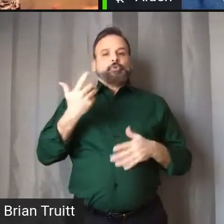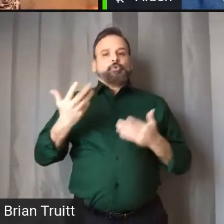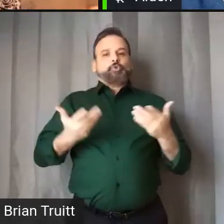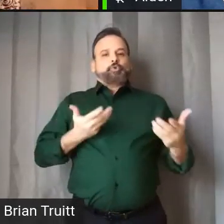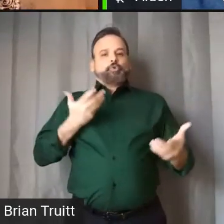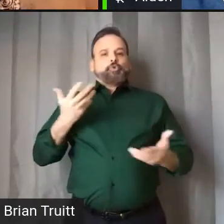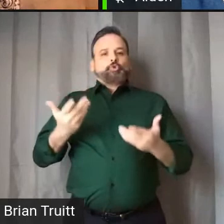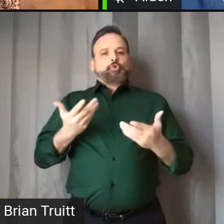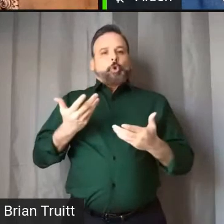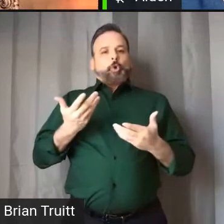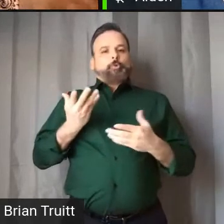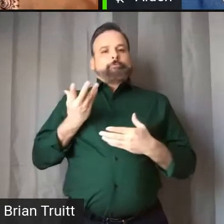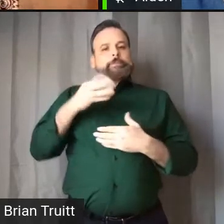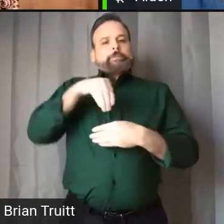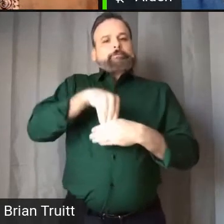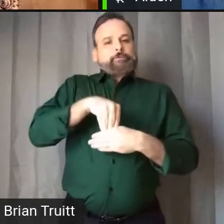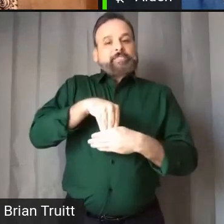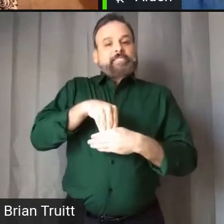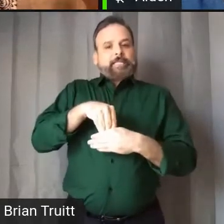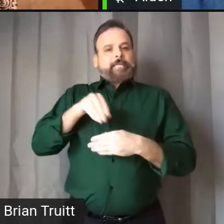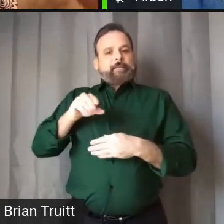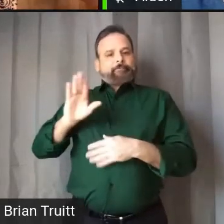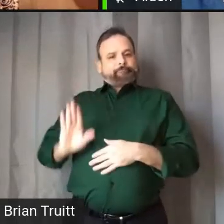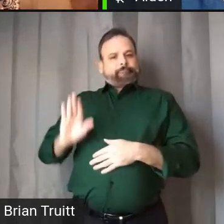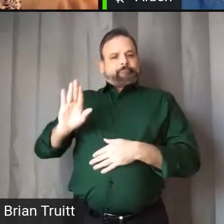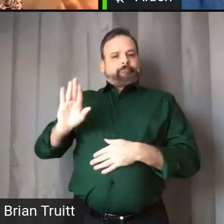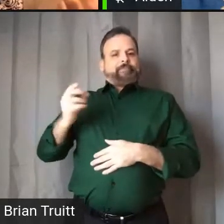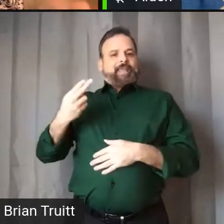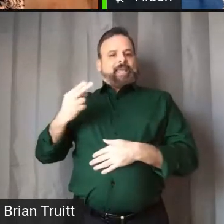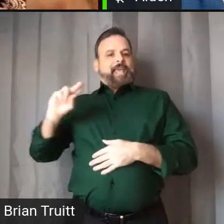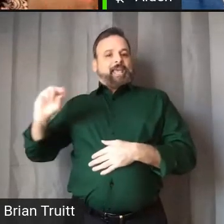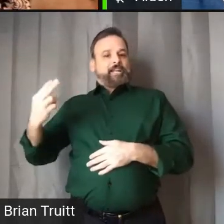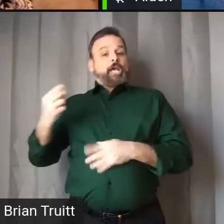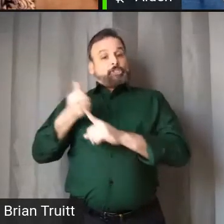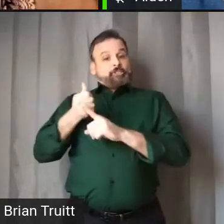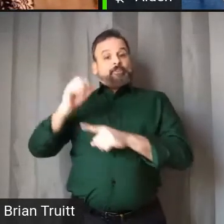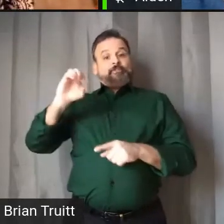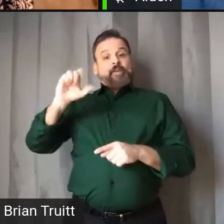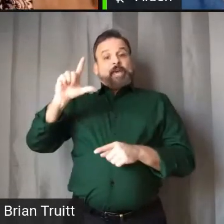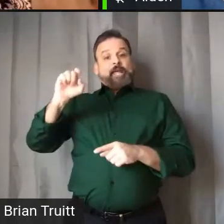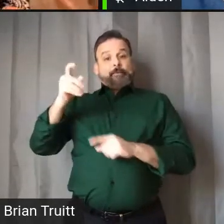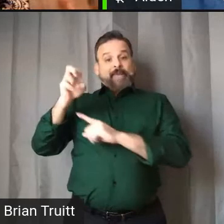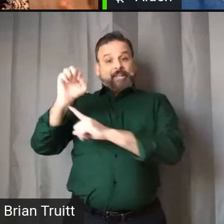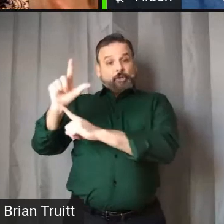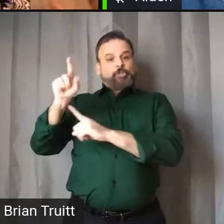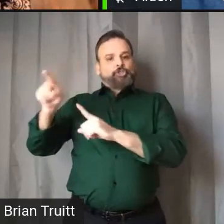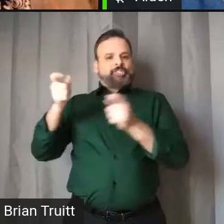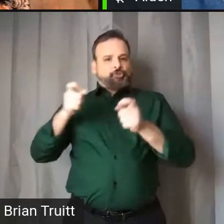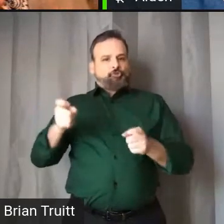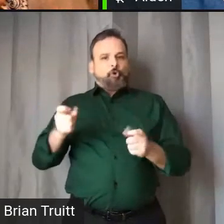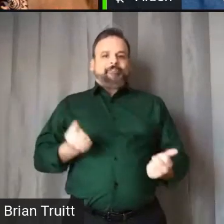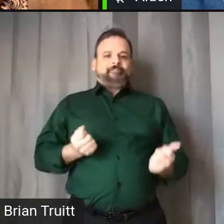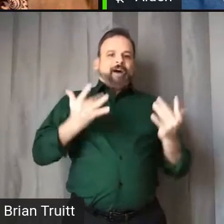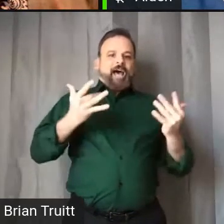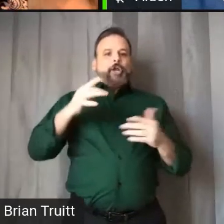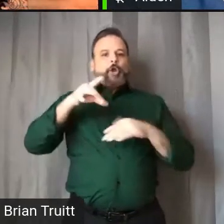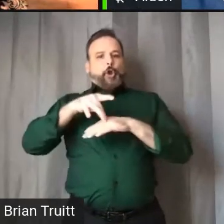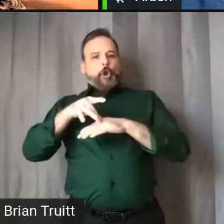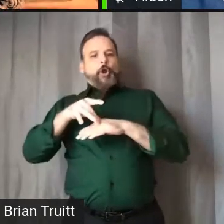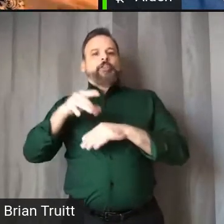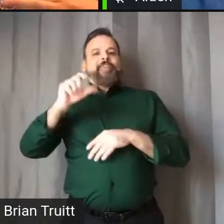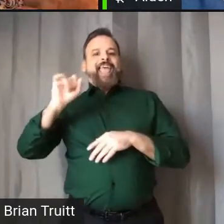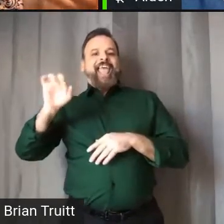intrinsic to who Hannah is, it's so, so for her, she's an elemental, so she can control fire, earth, air, and water.